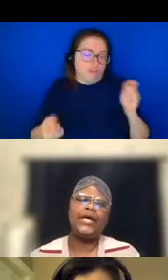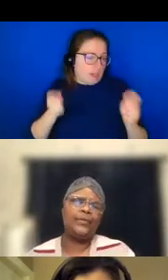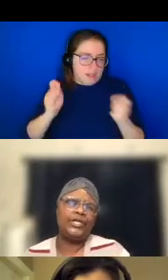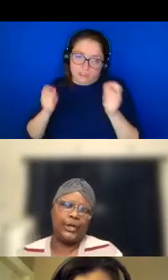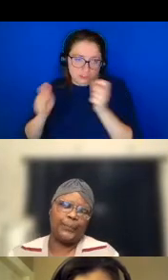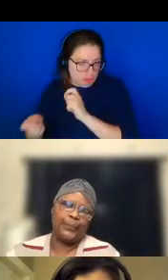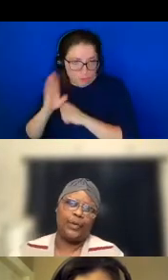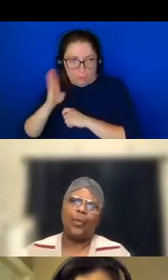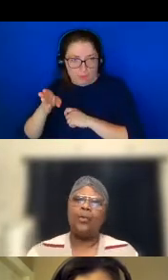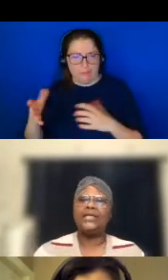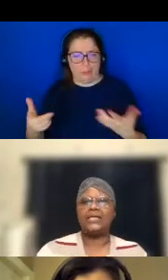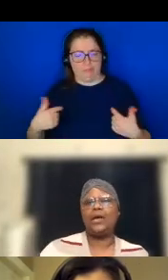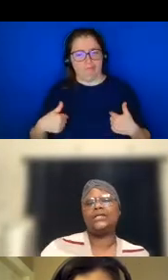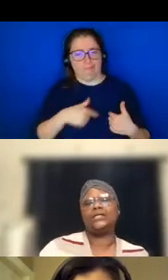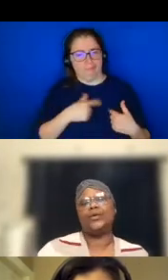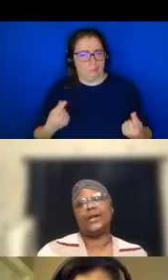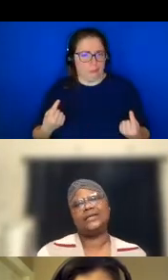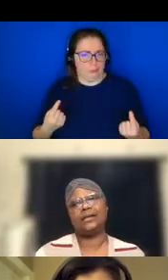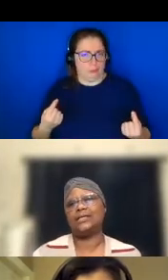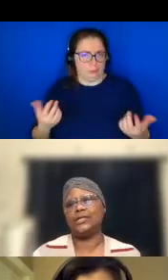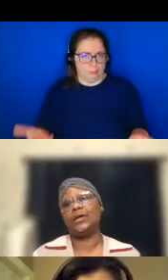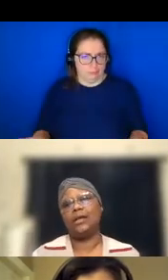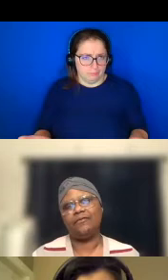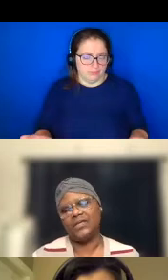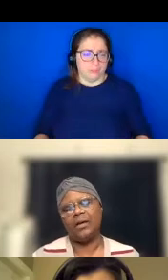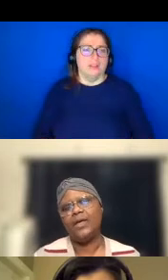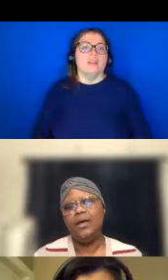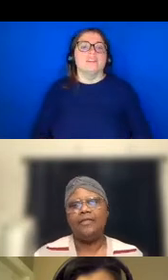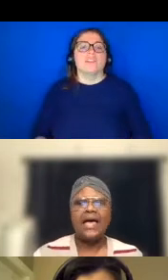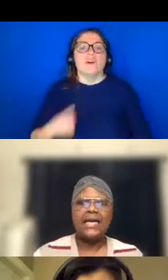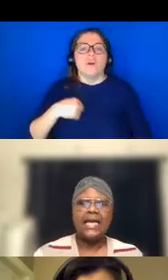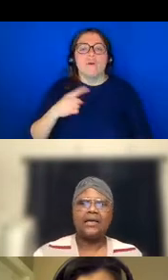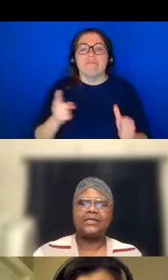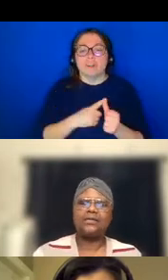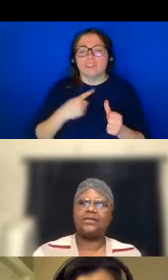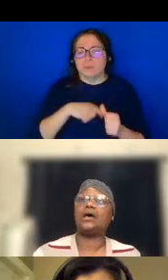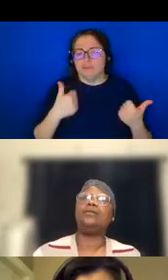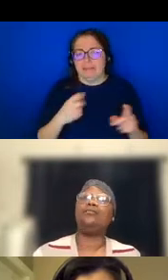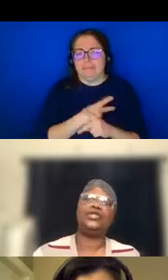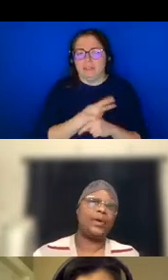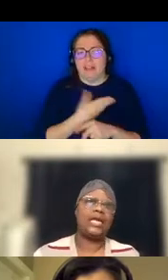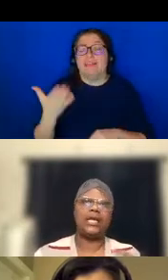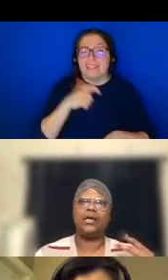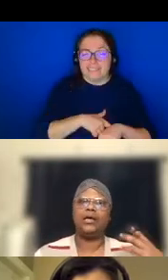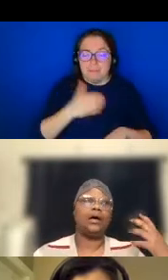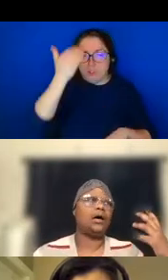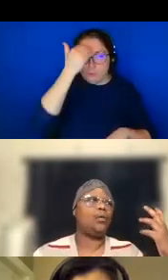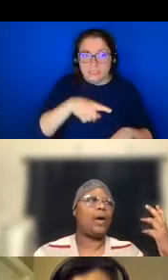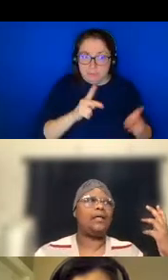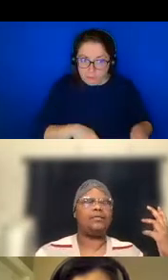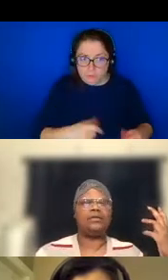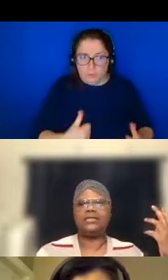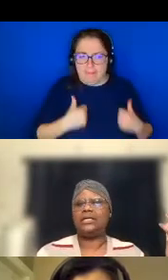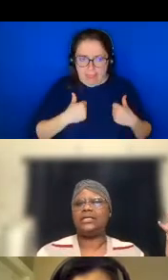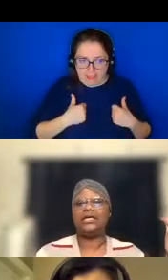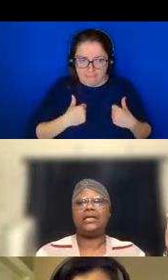So what do we do? Well, we take what's known as a last known alive time. That is the time between